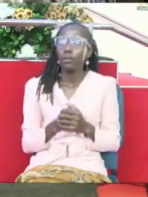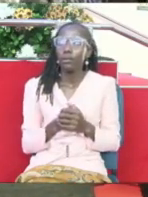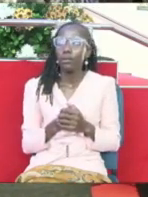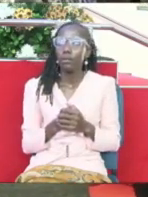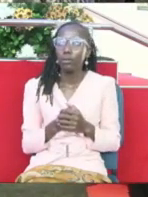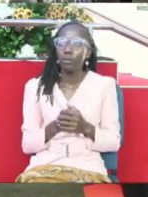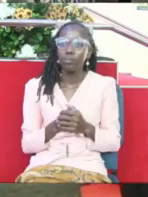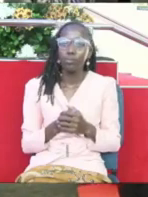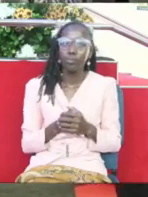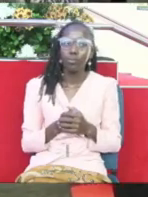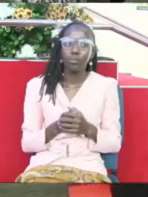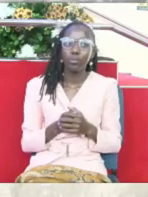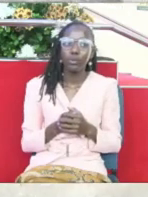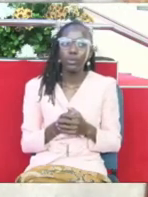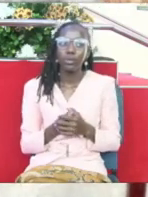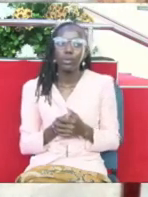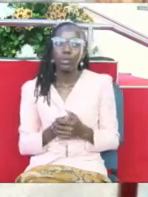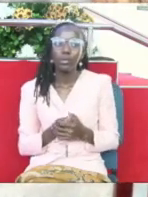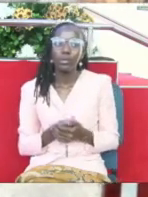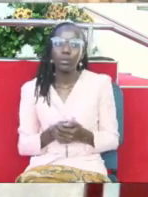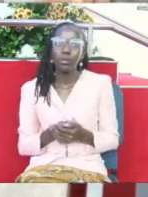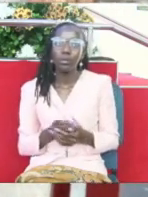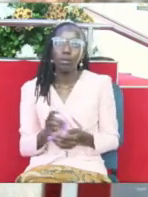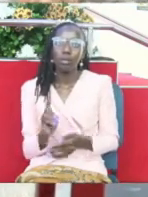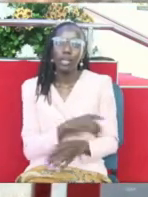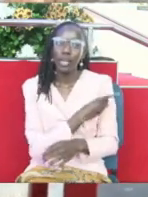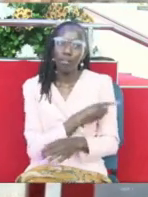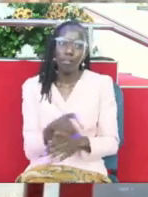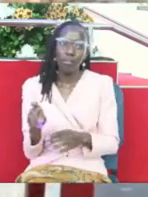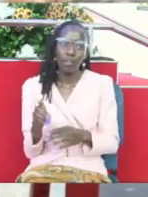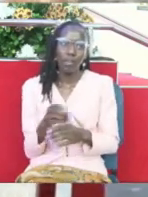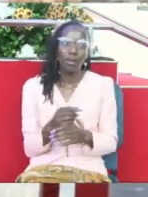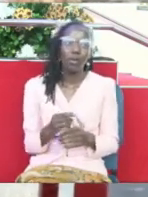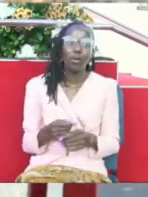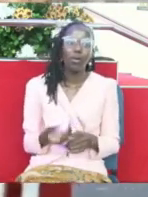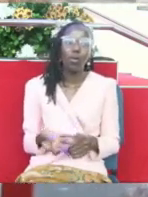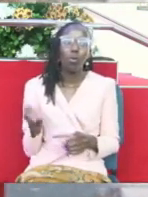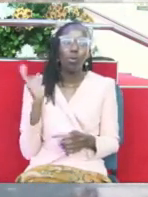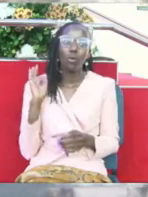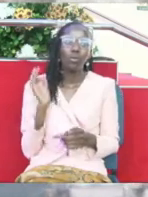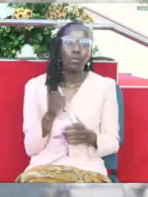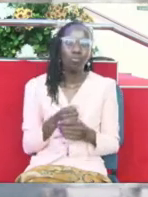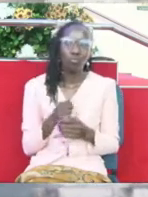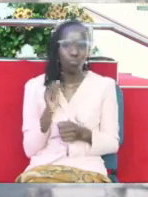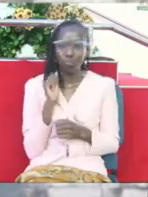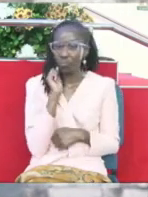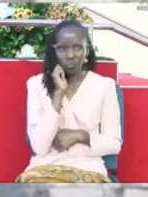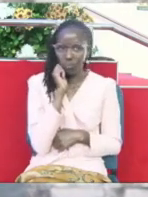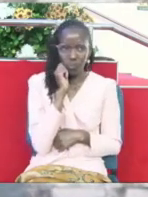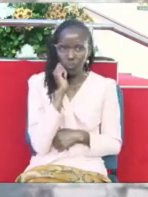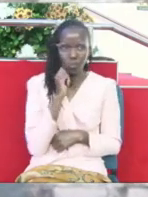so bothered. Naye Daudi akawa ametatizika sana. He also went into the caves, I'm imagining, to take